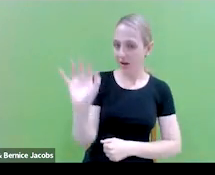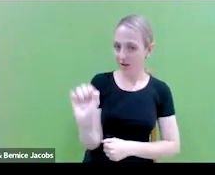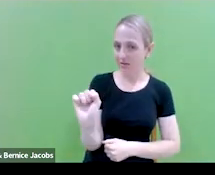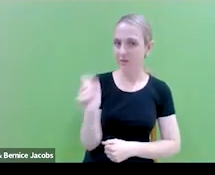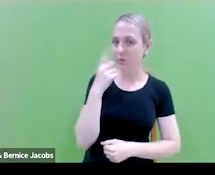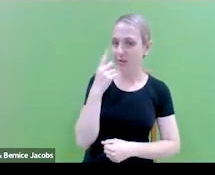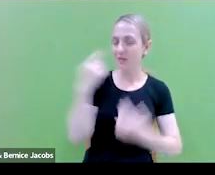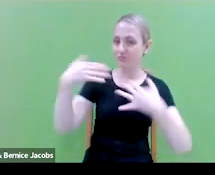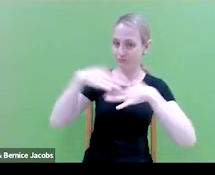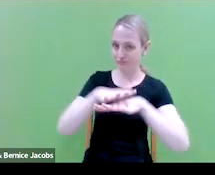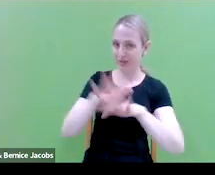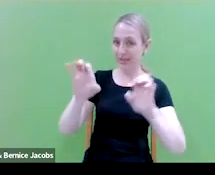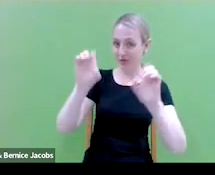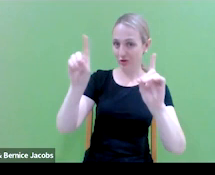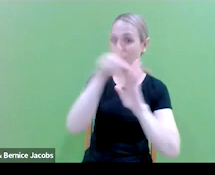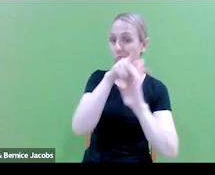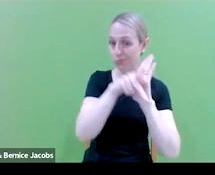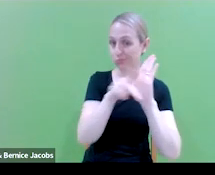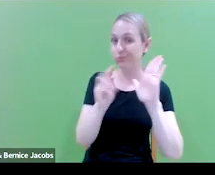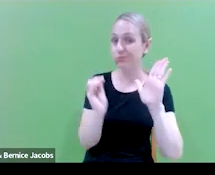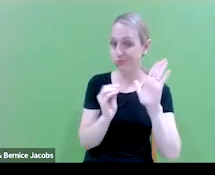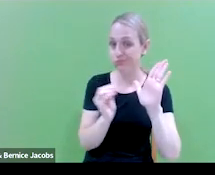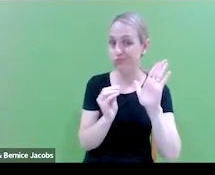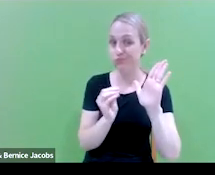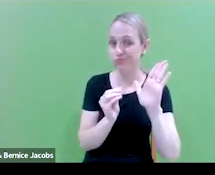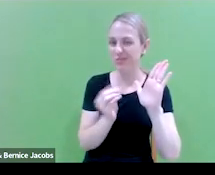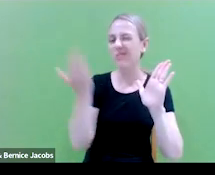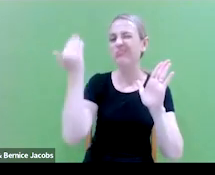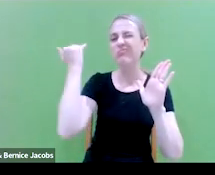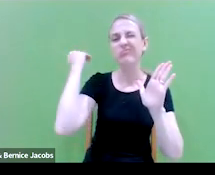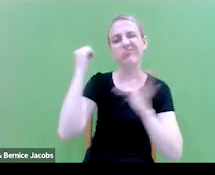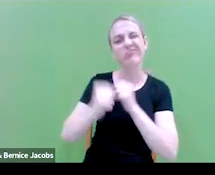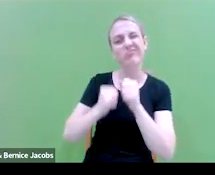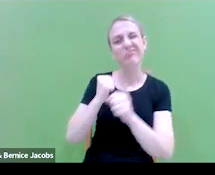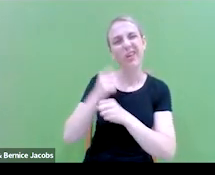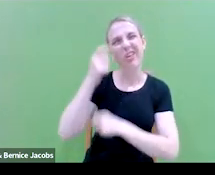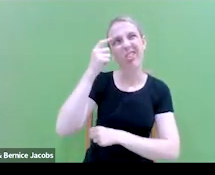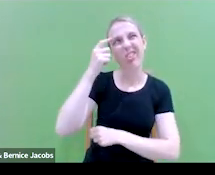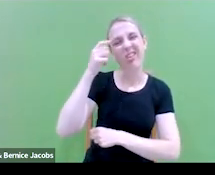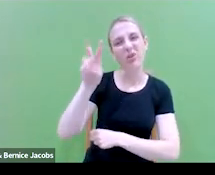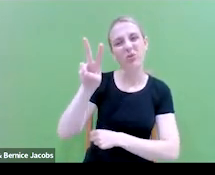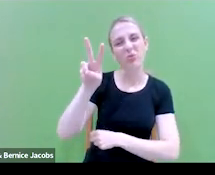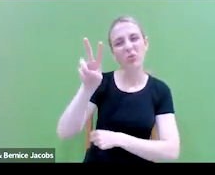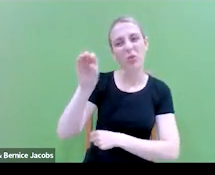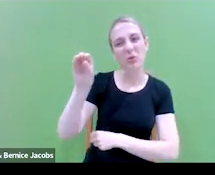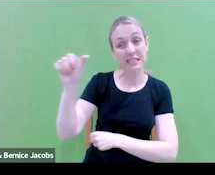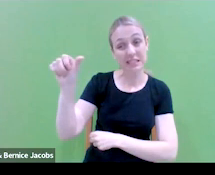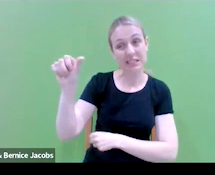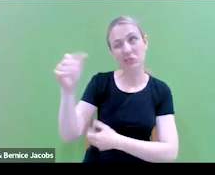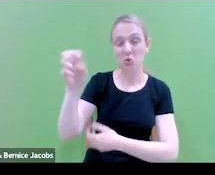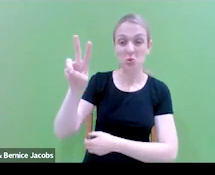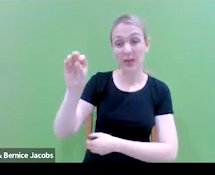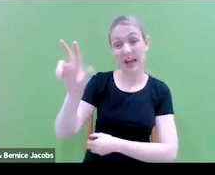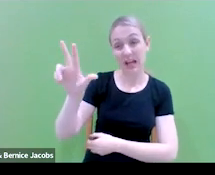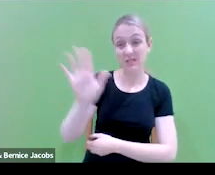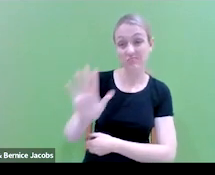integrated education policy from years back. I think it's as far back as 2006 or 2008.